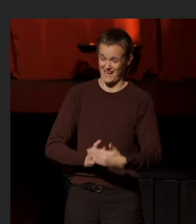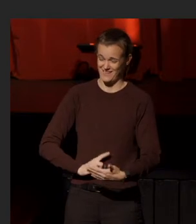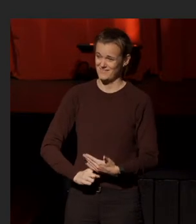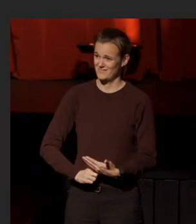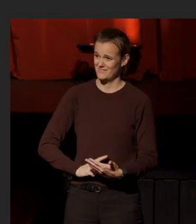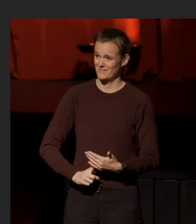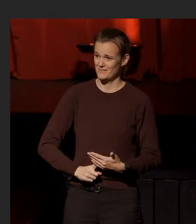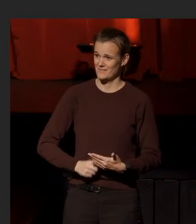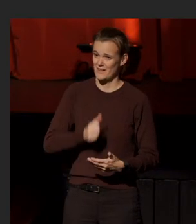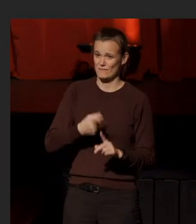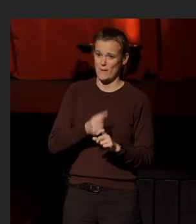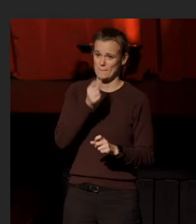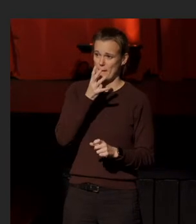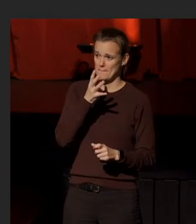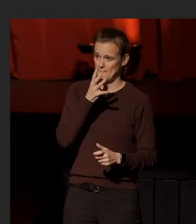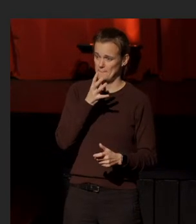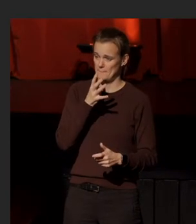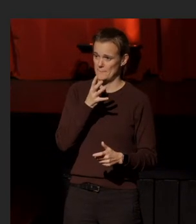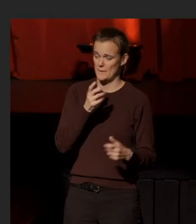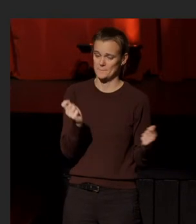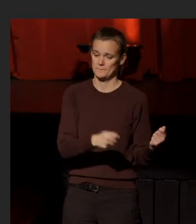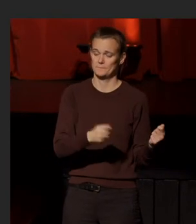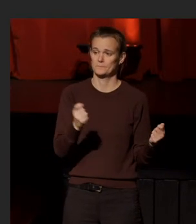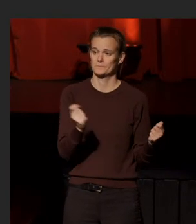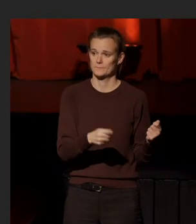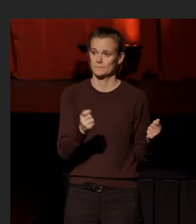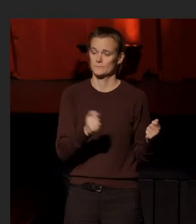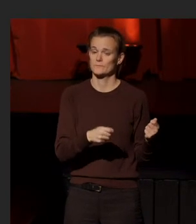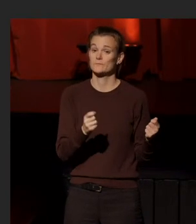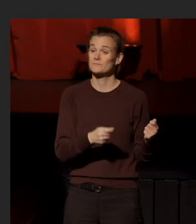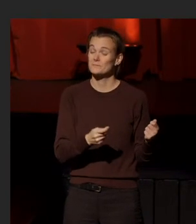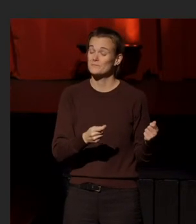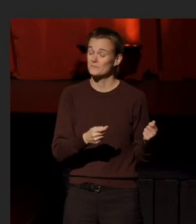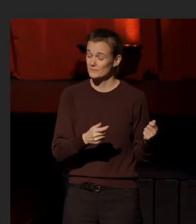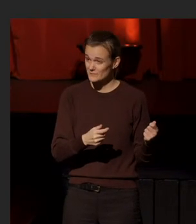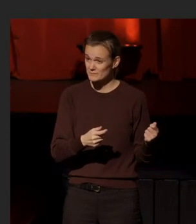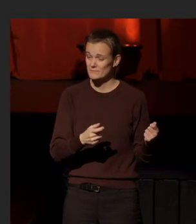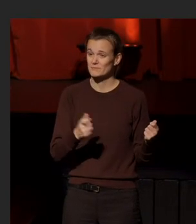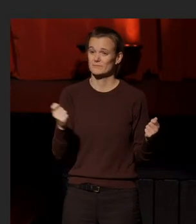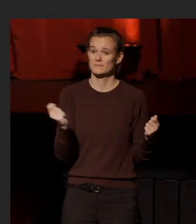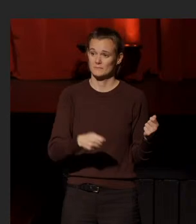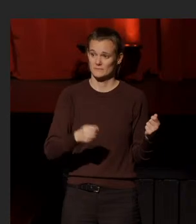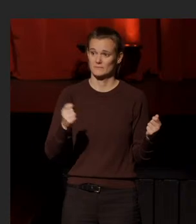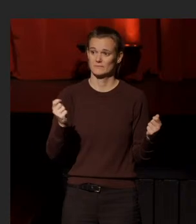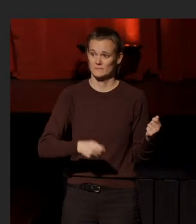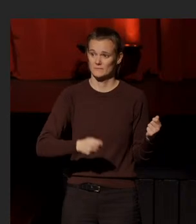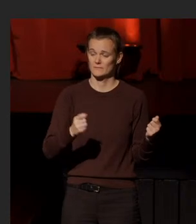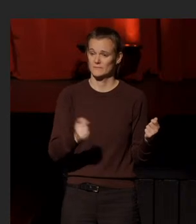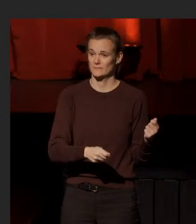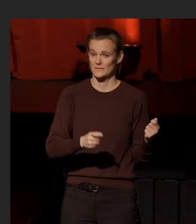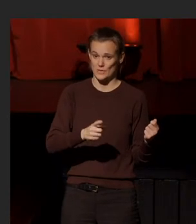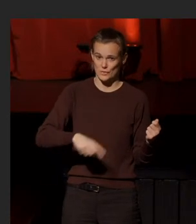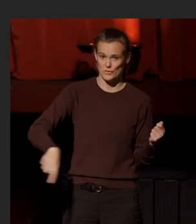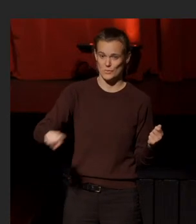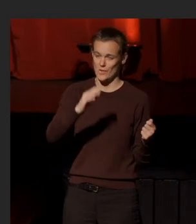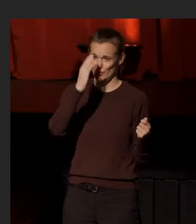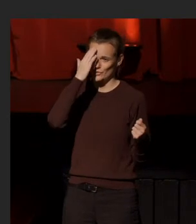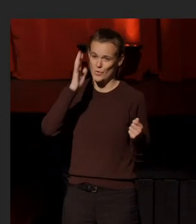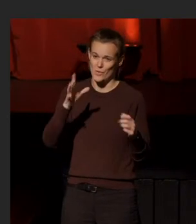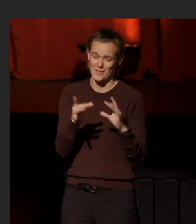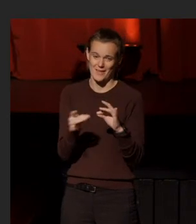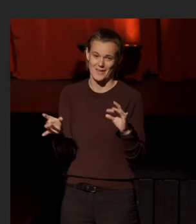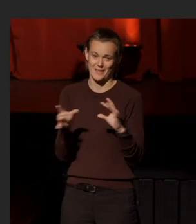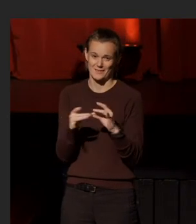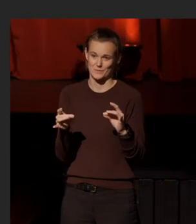drum, we're singing and you're listening to a language that all of you knew before